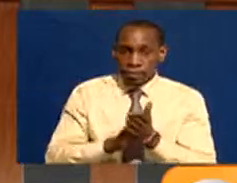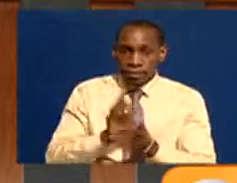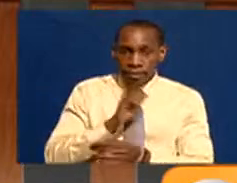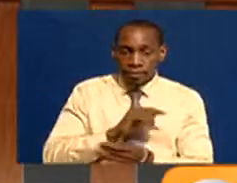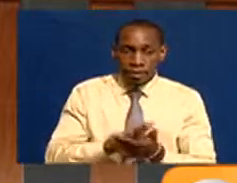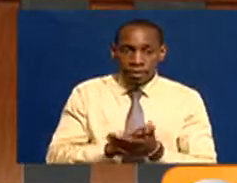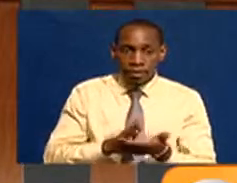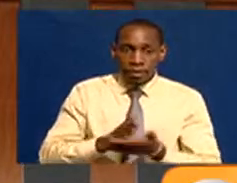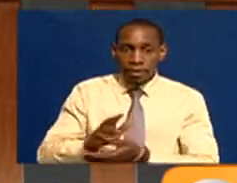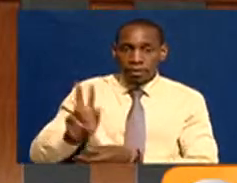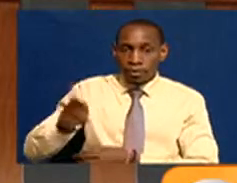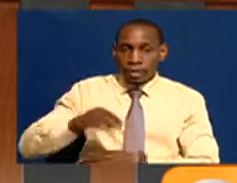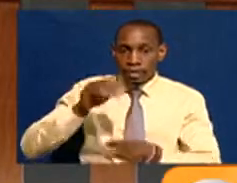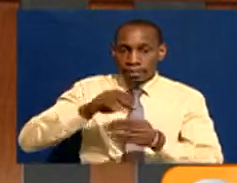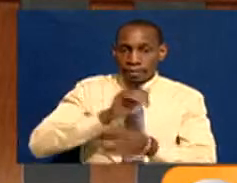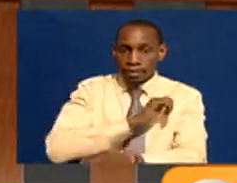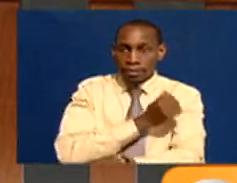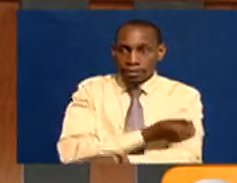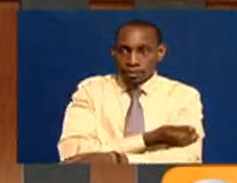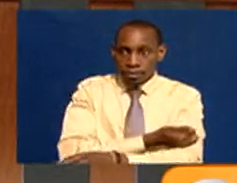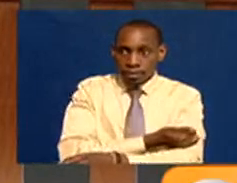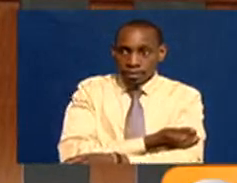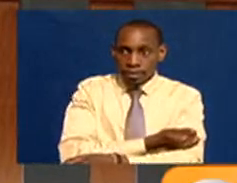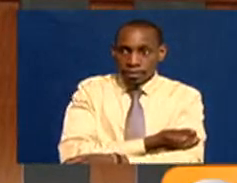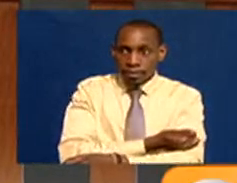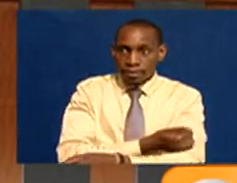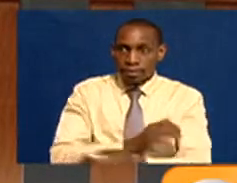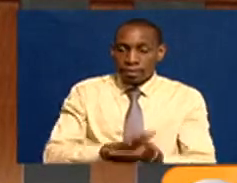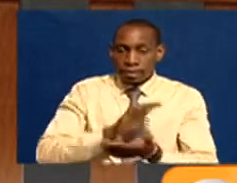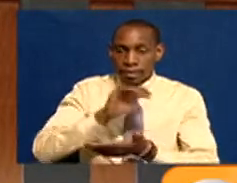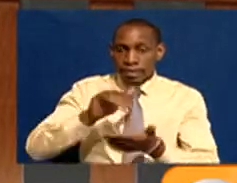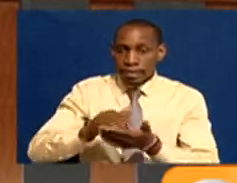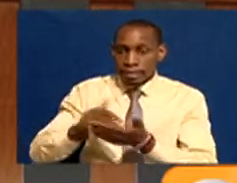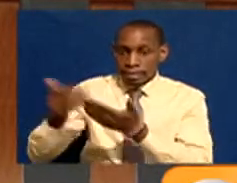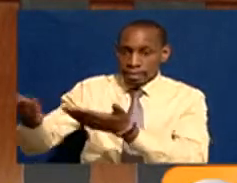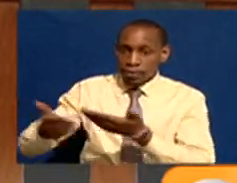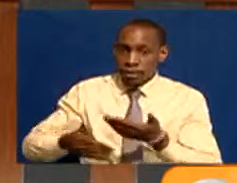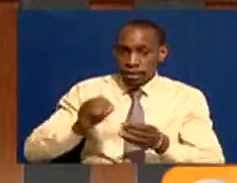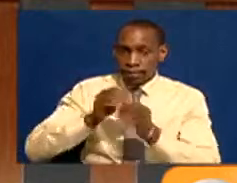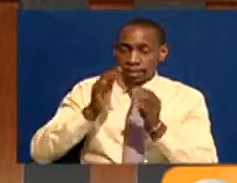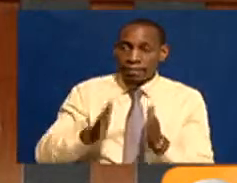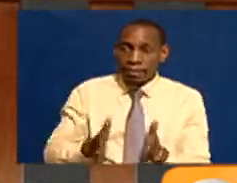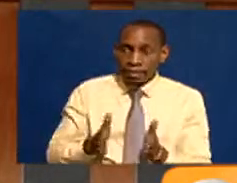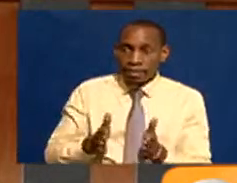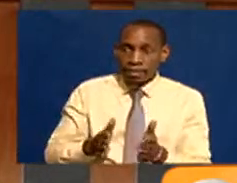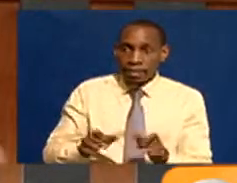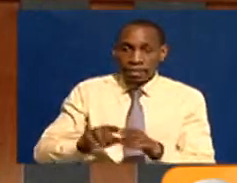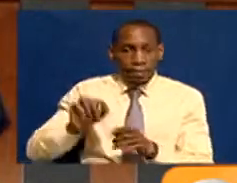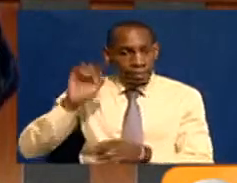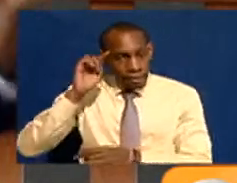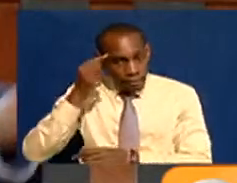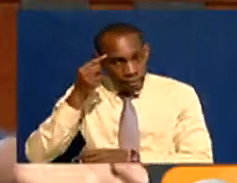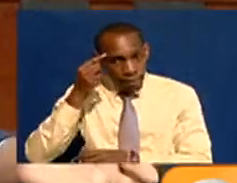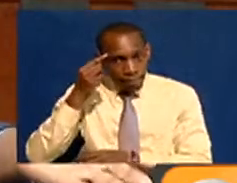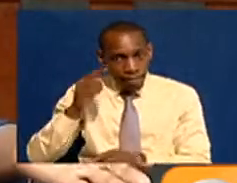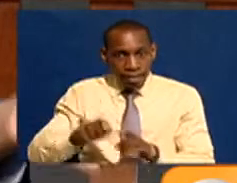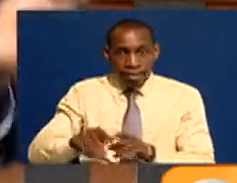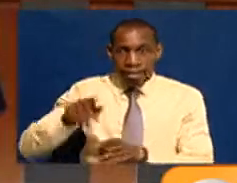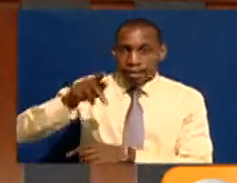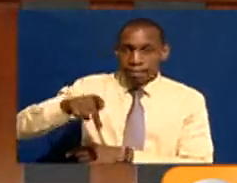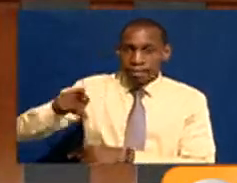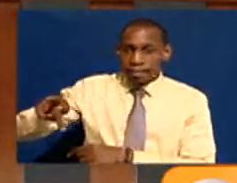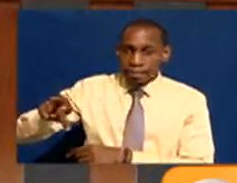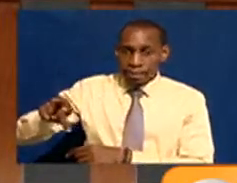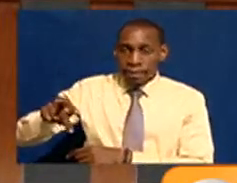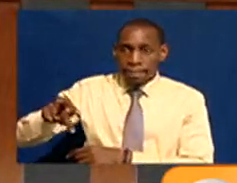through the Kenya Investment Authority, our one-stop center for investors. I consider that my PPP unit, which